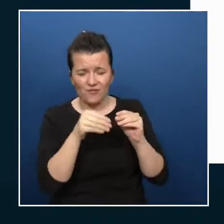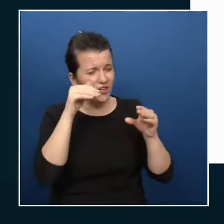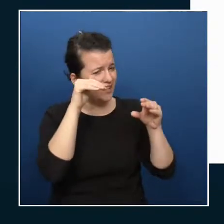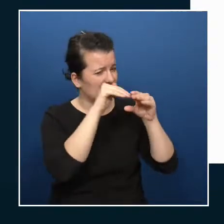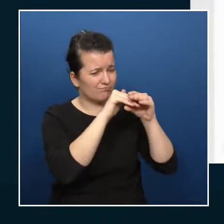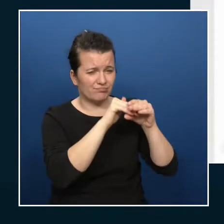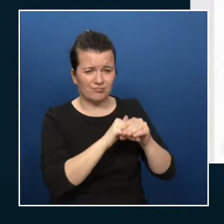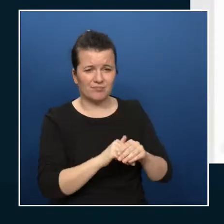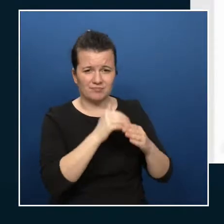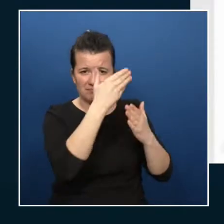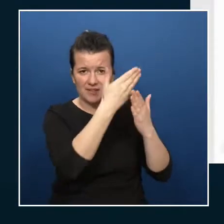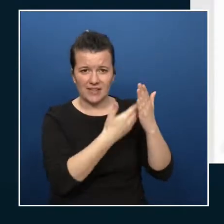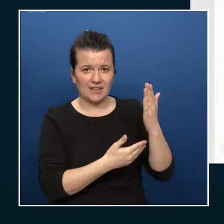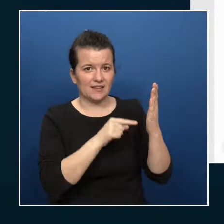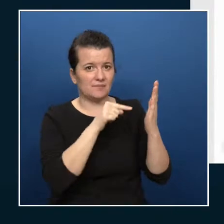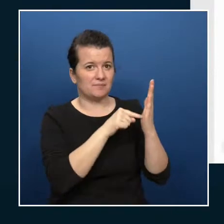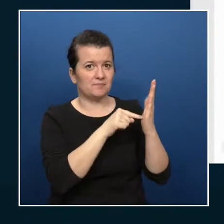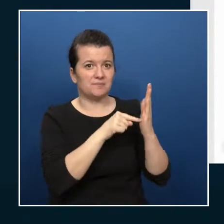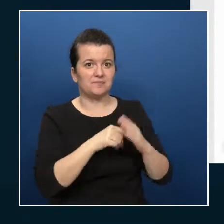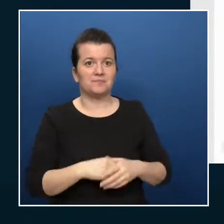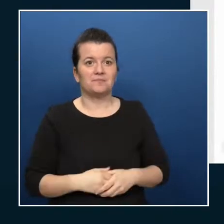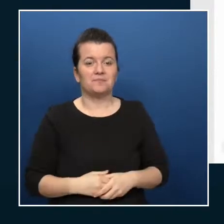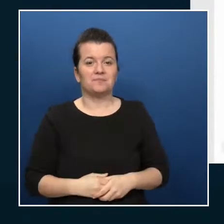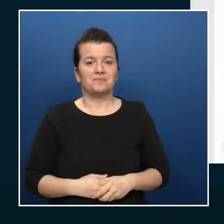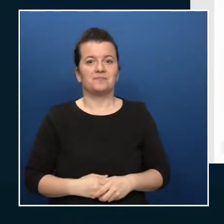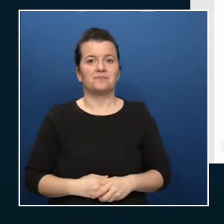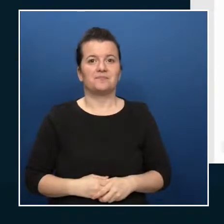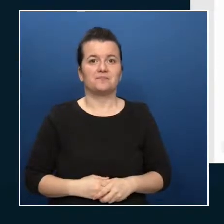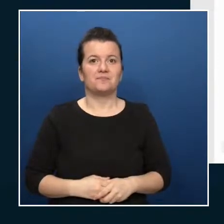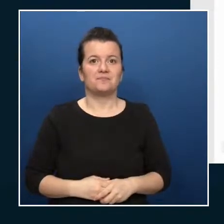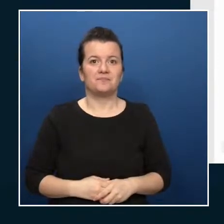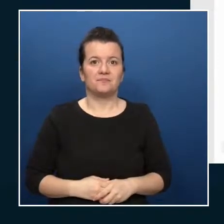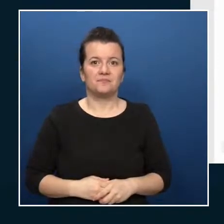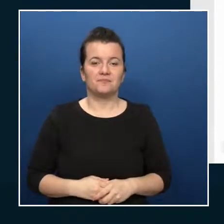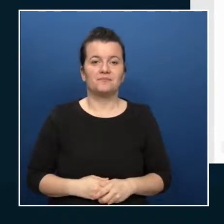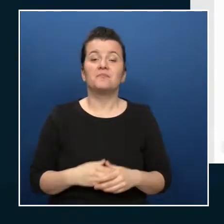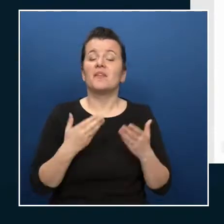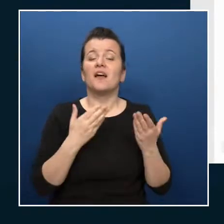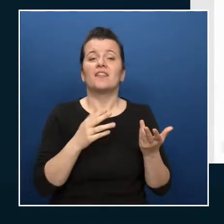So and that being said, let's switch back to